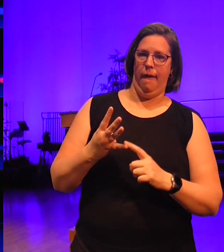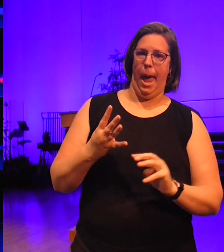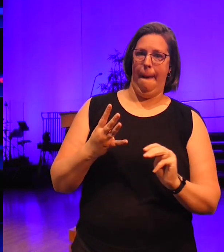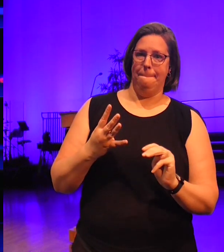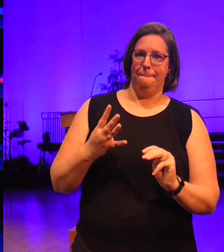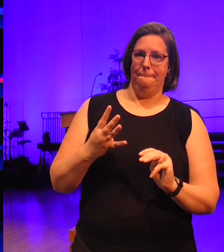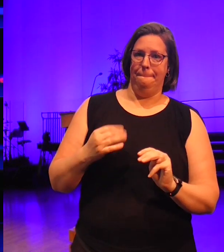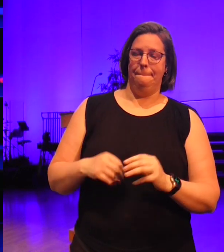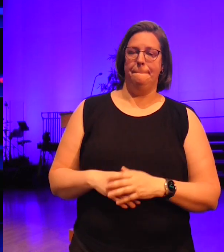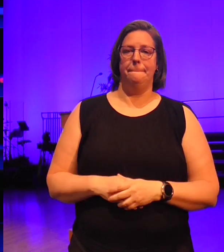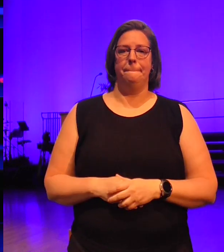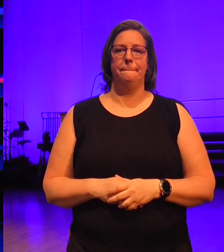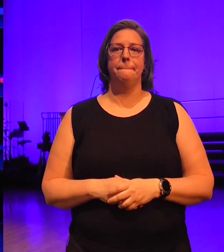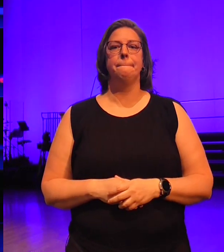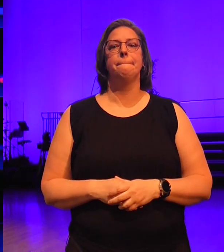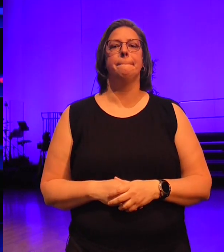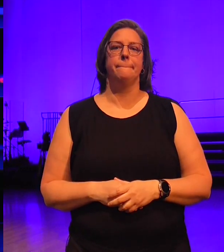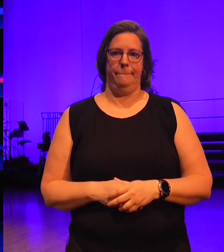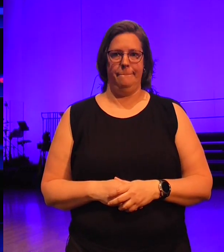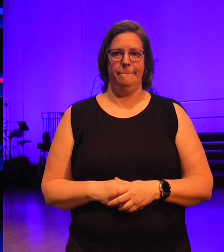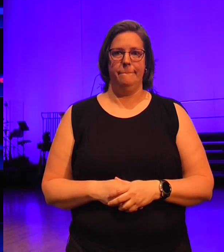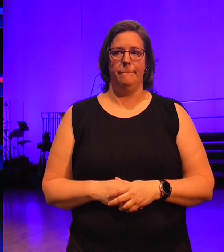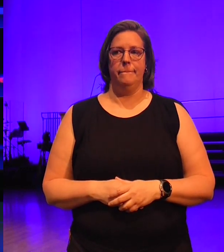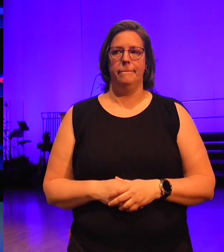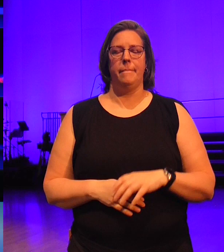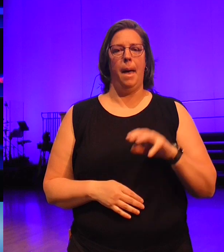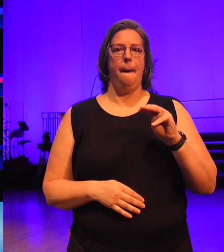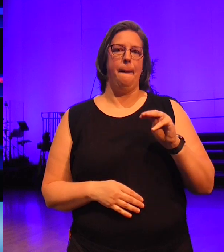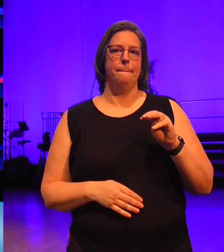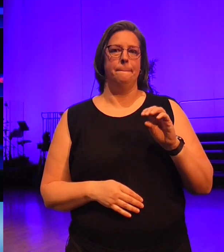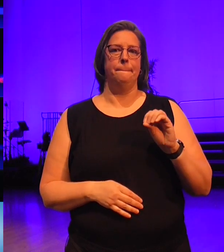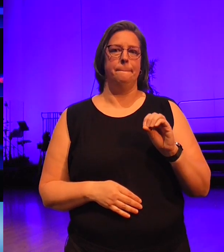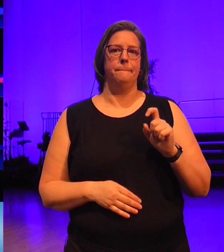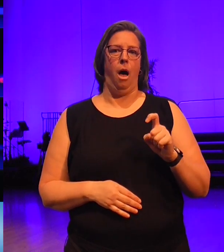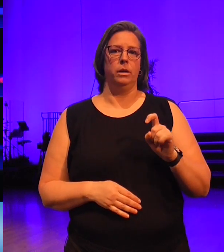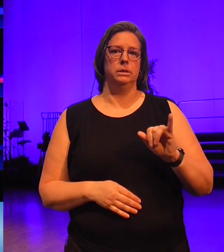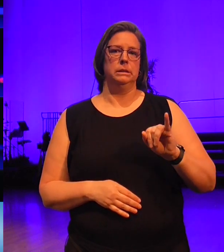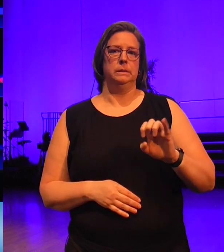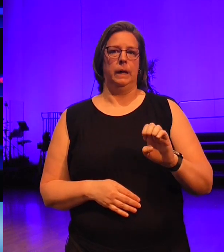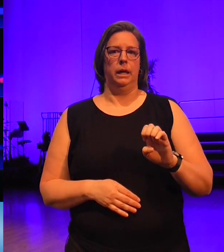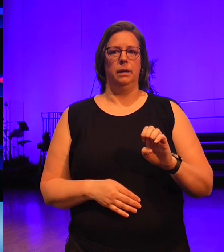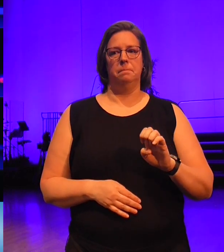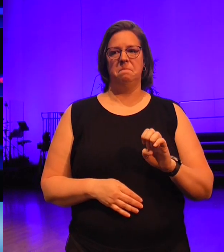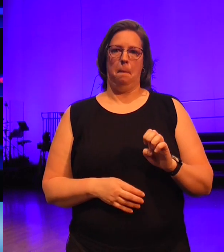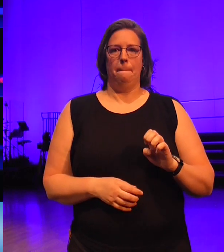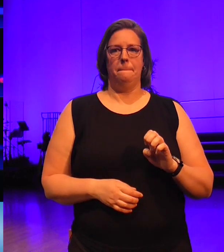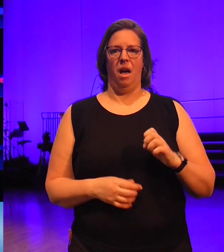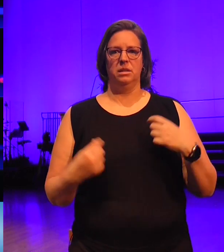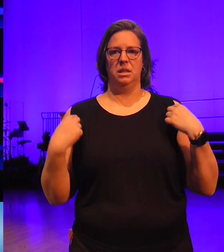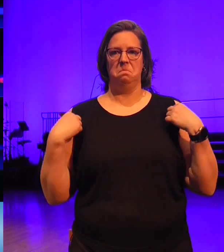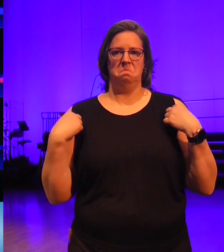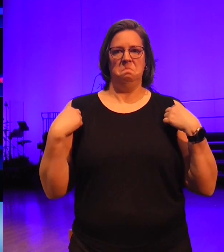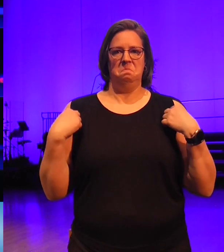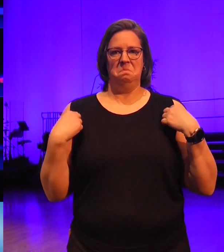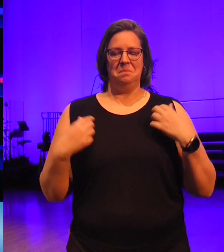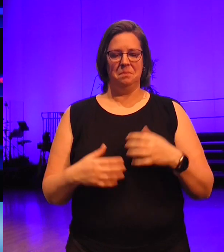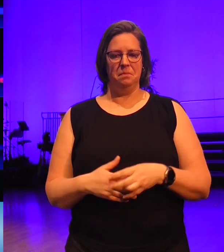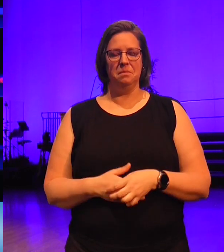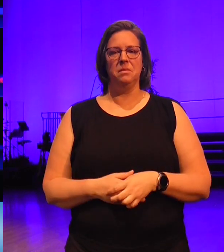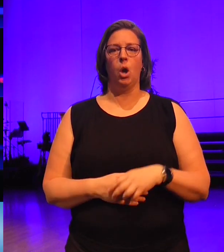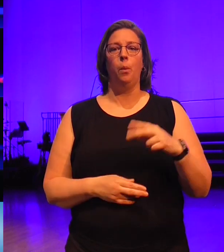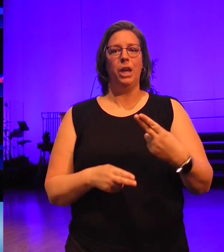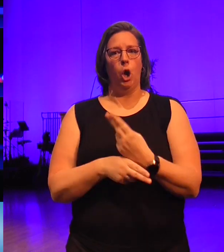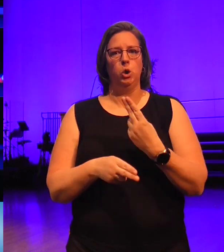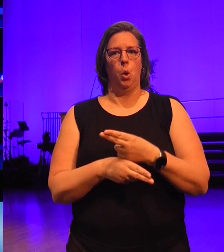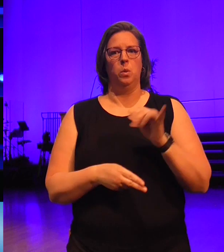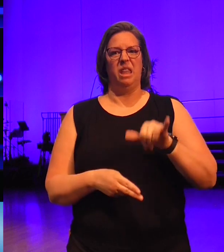Ching, but the fourth M is moxie. We could all use a little bit more moxie because there's